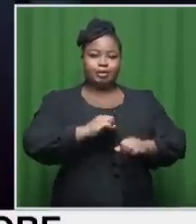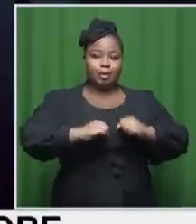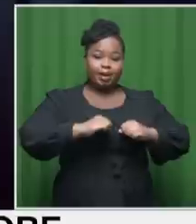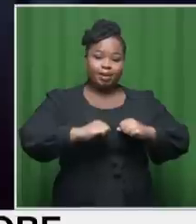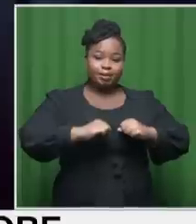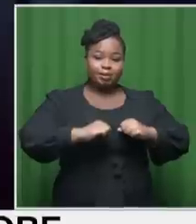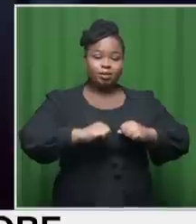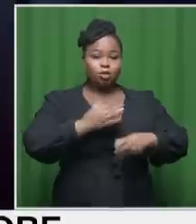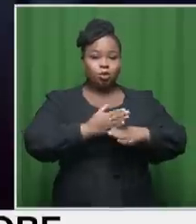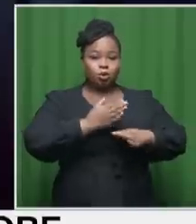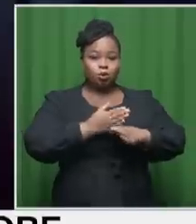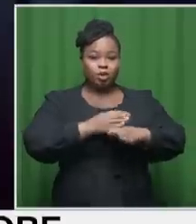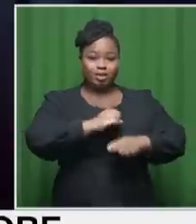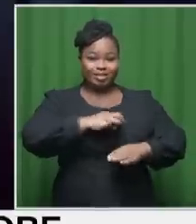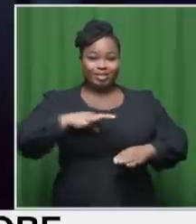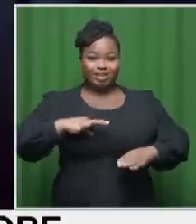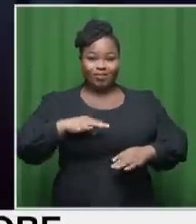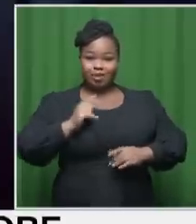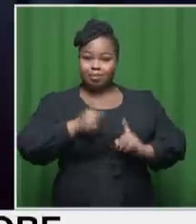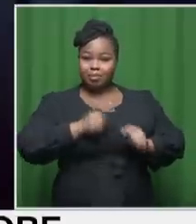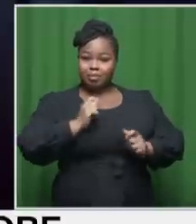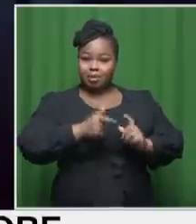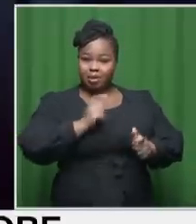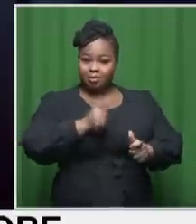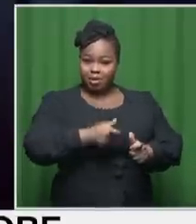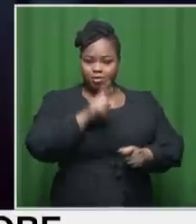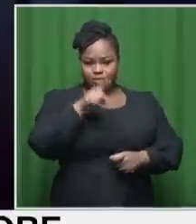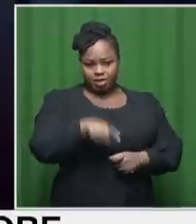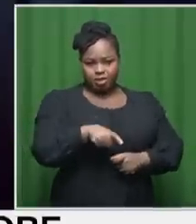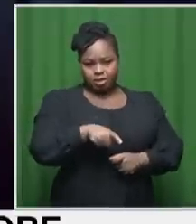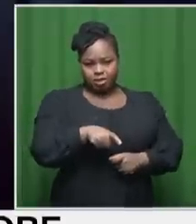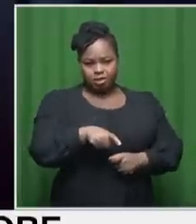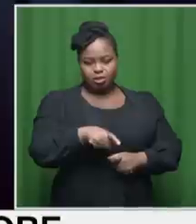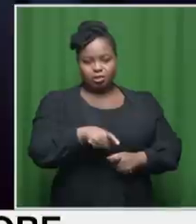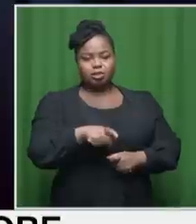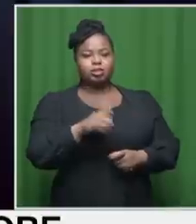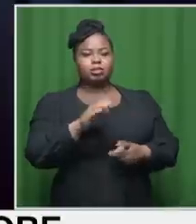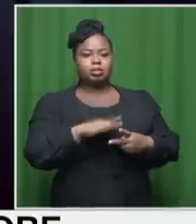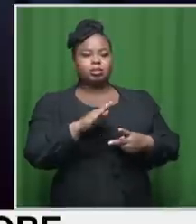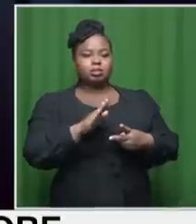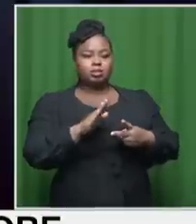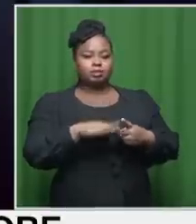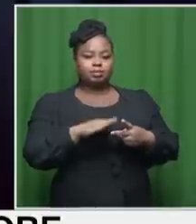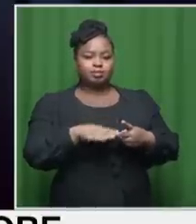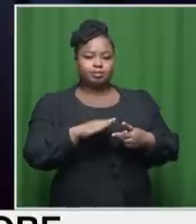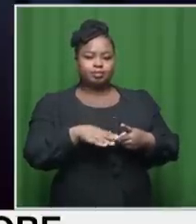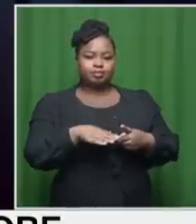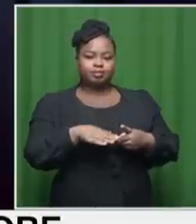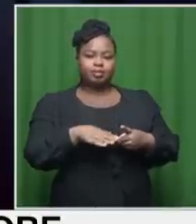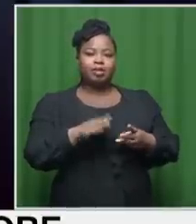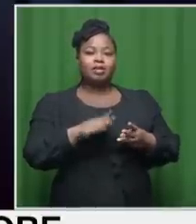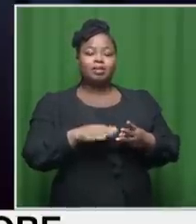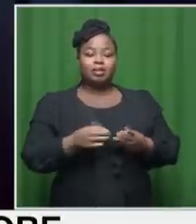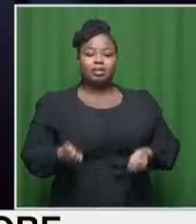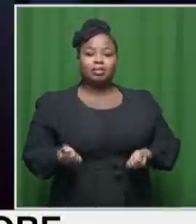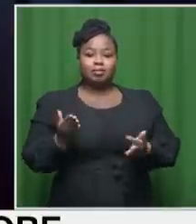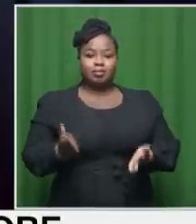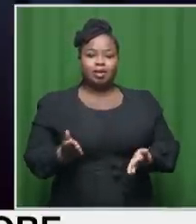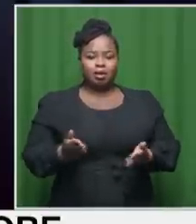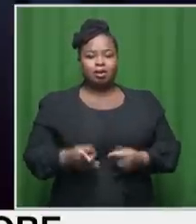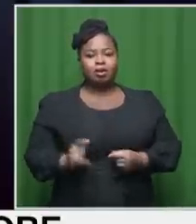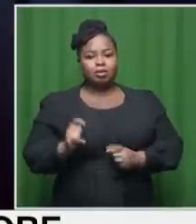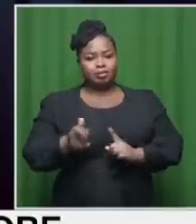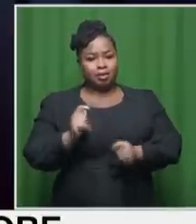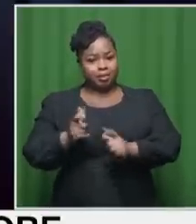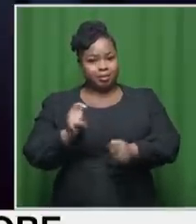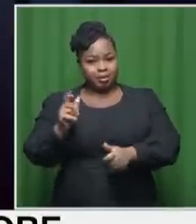to stabilize the workforce because we had not paid them. We needed to pay them. We needed to stabilize the supplier base.